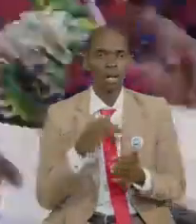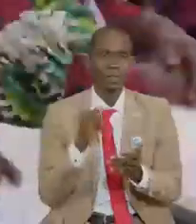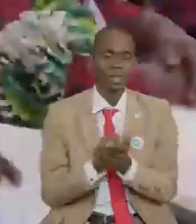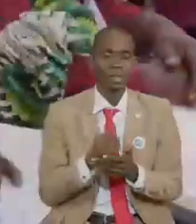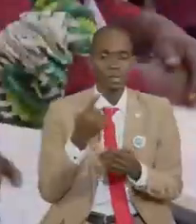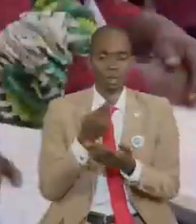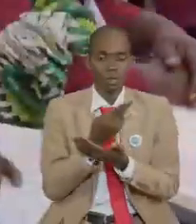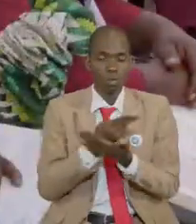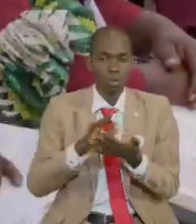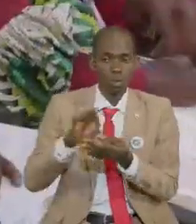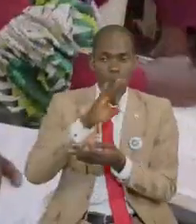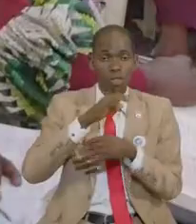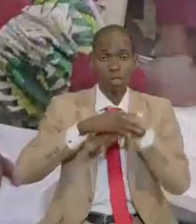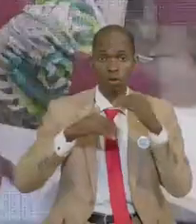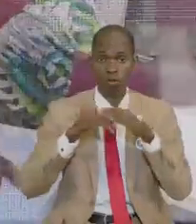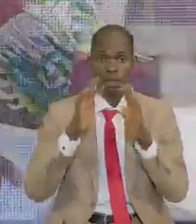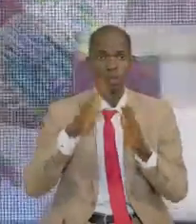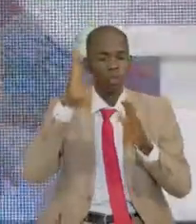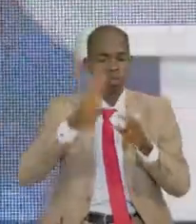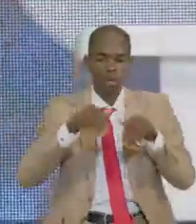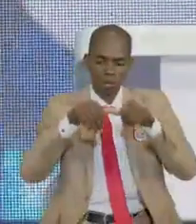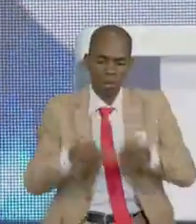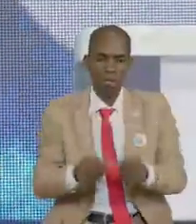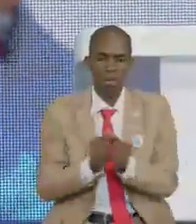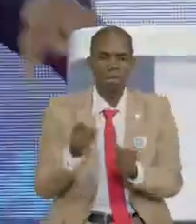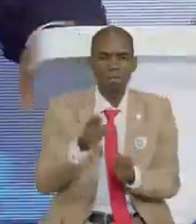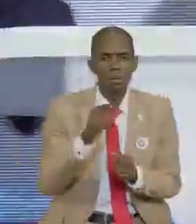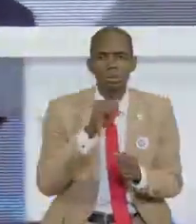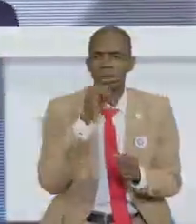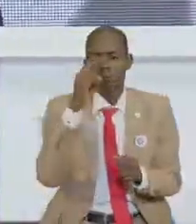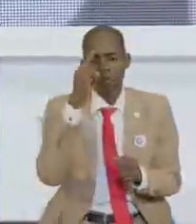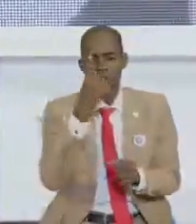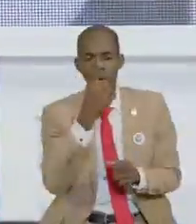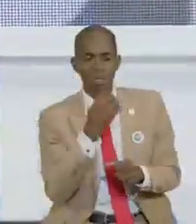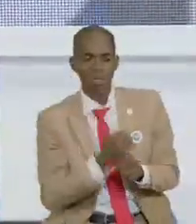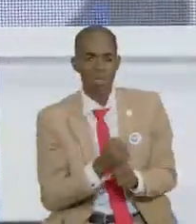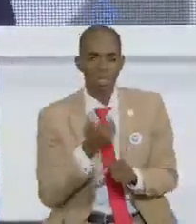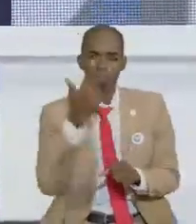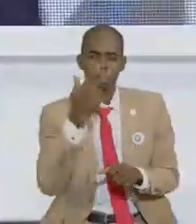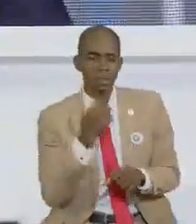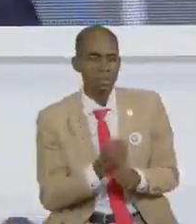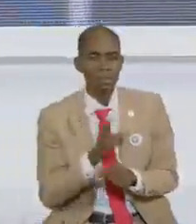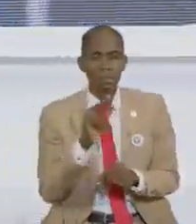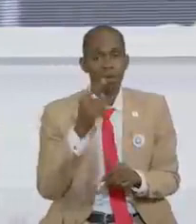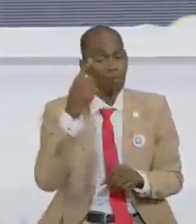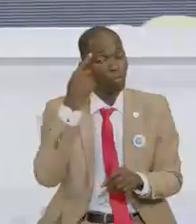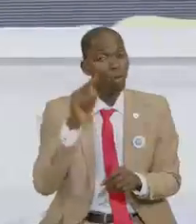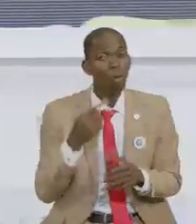abide with you, not 3.5 years, not 33 years. He'll abide with you forever.